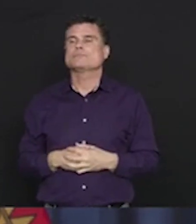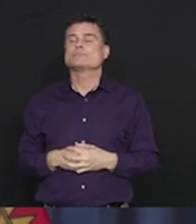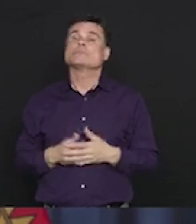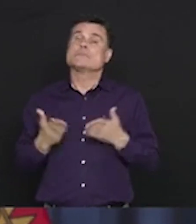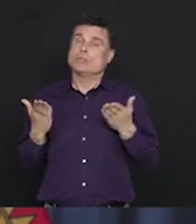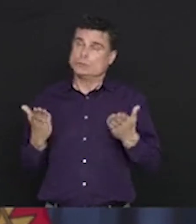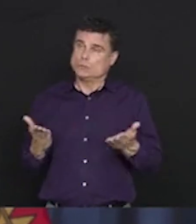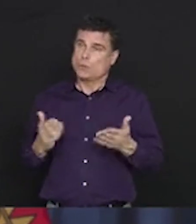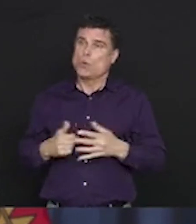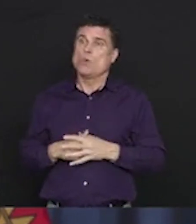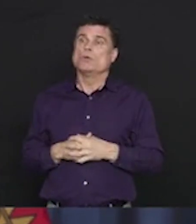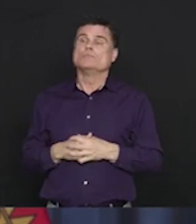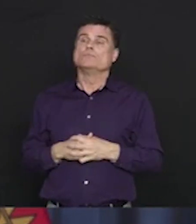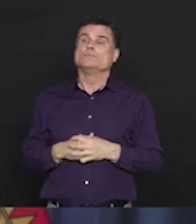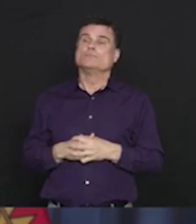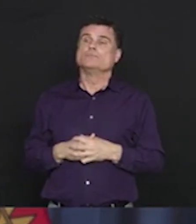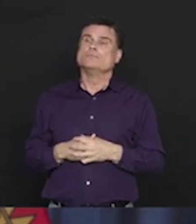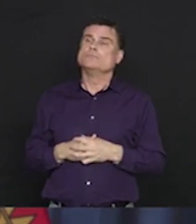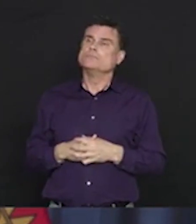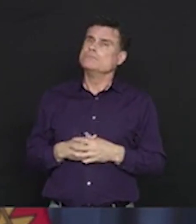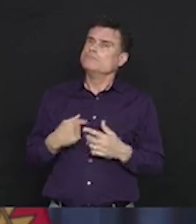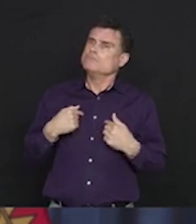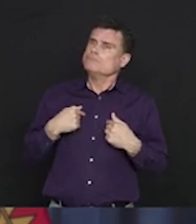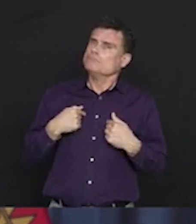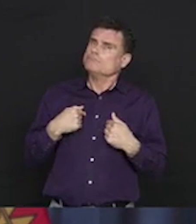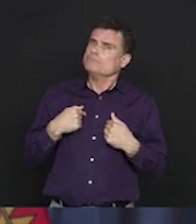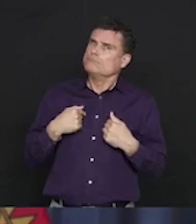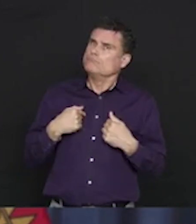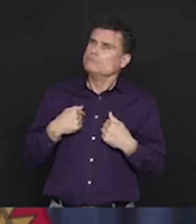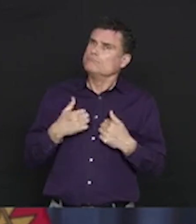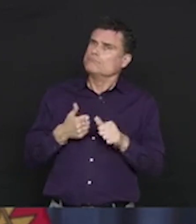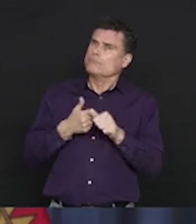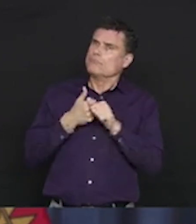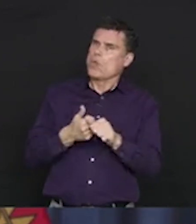path from the beginning of managing this provincially, and I think